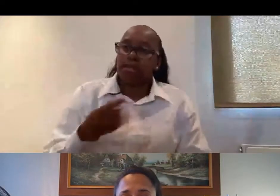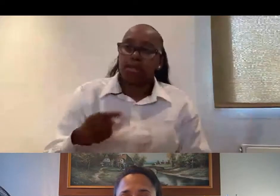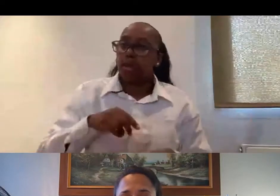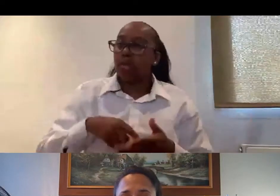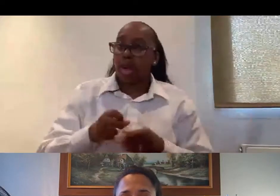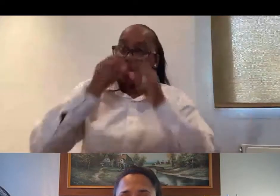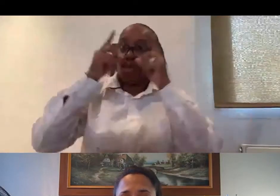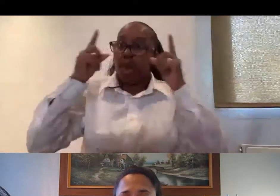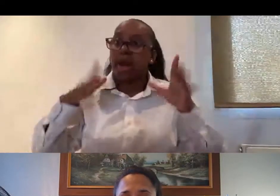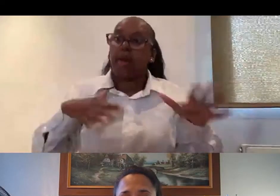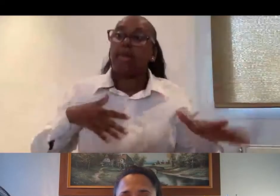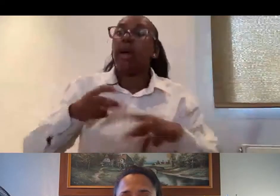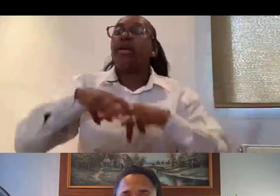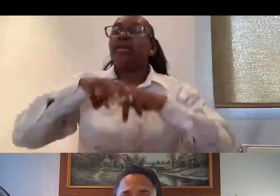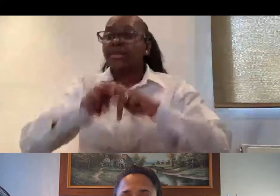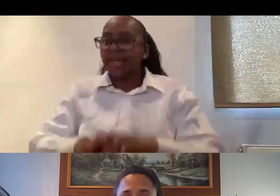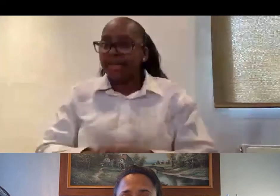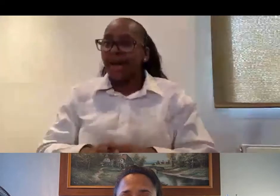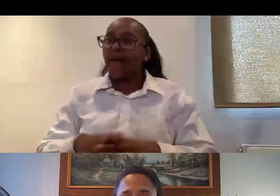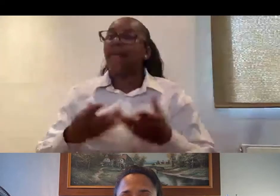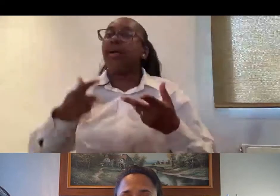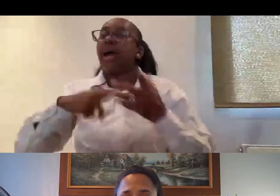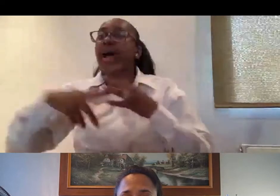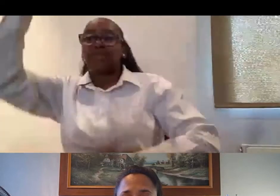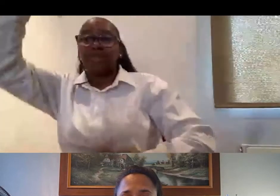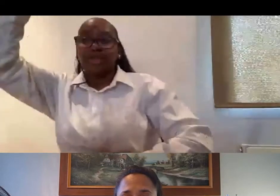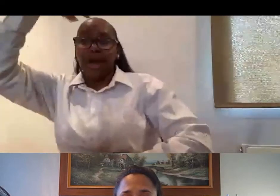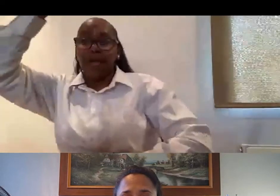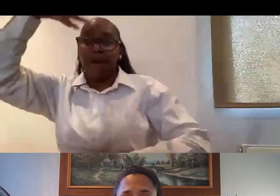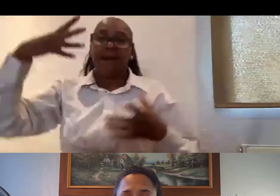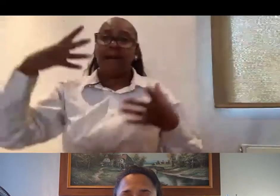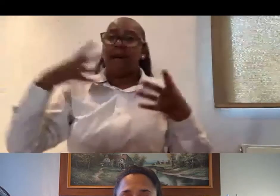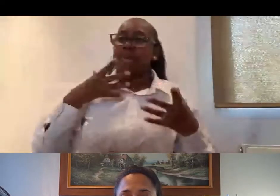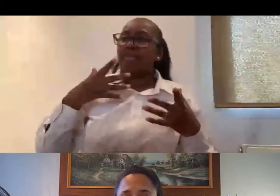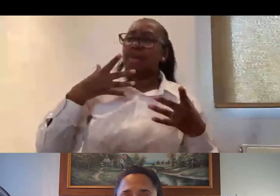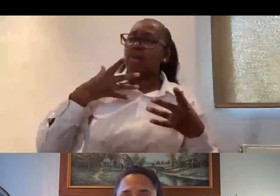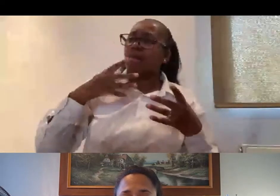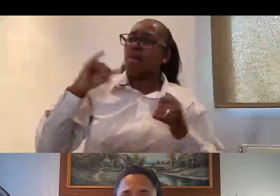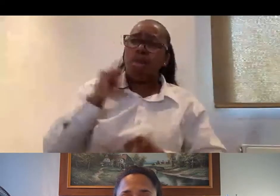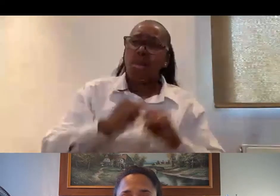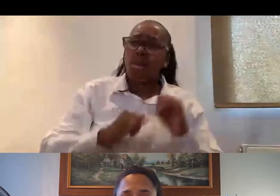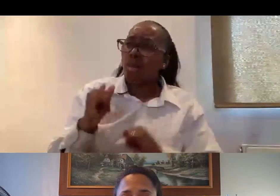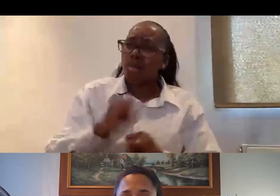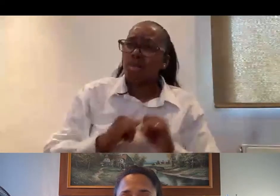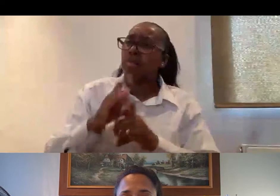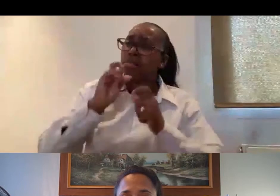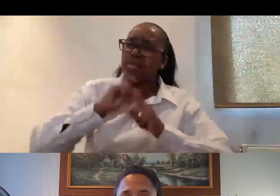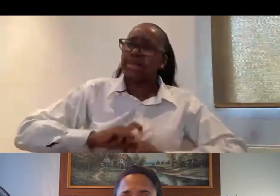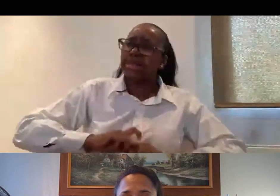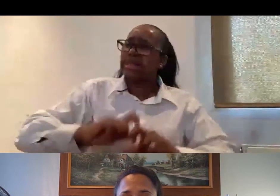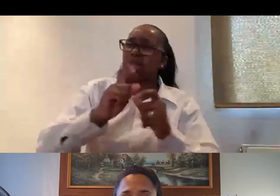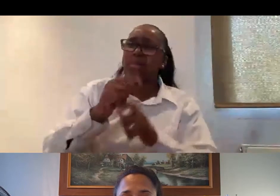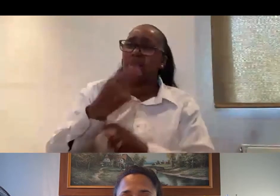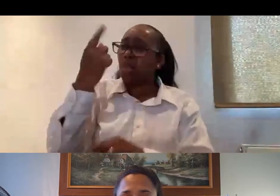get up a little bit, sit back down, even get in a shower. It was just horrendous. And that continued for really